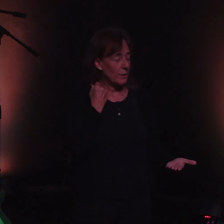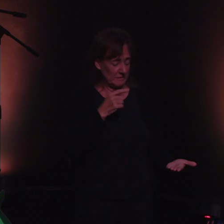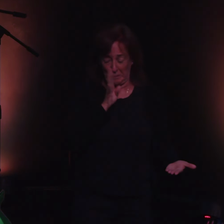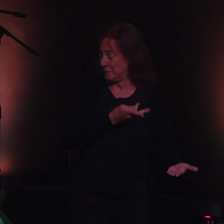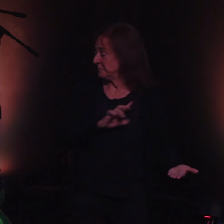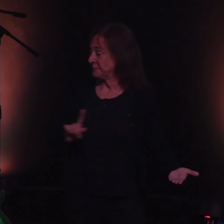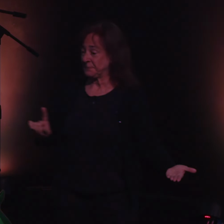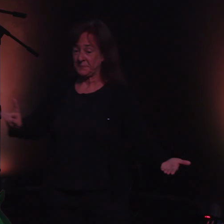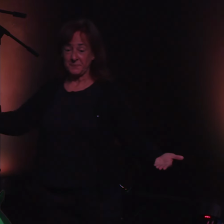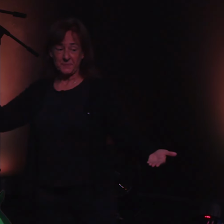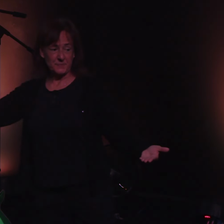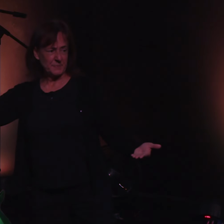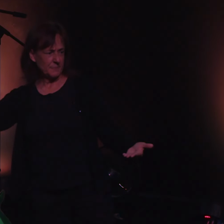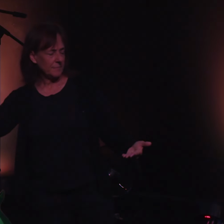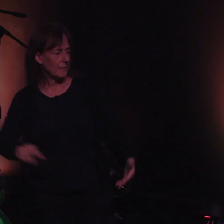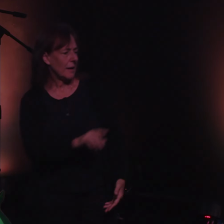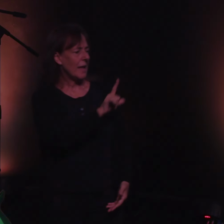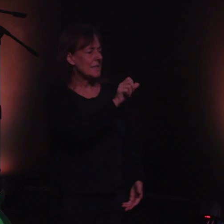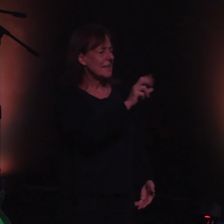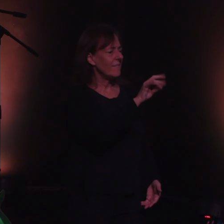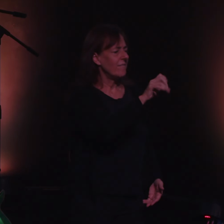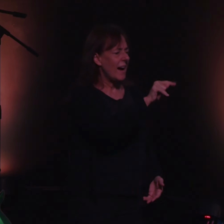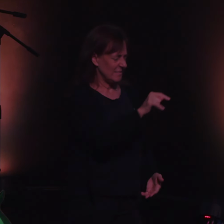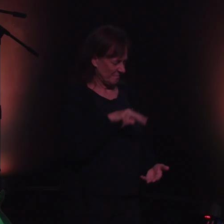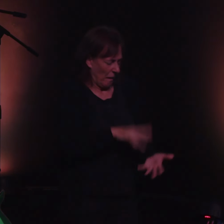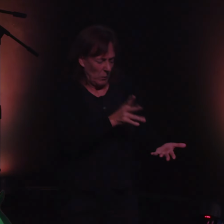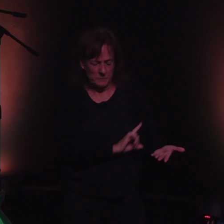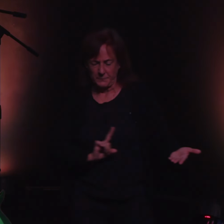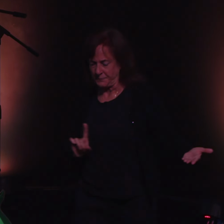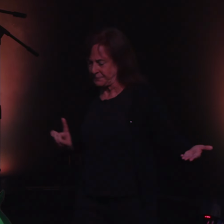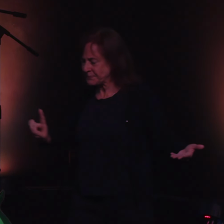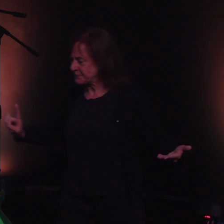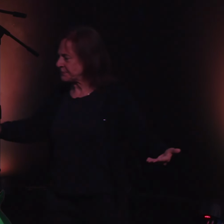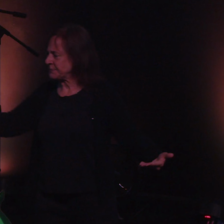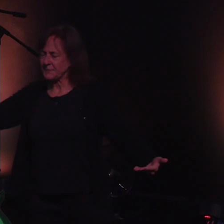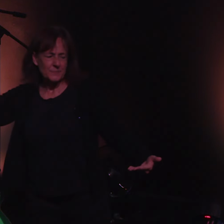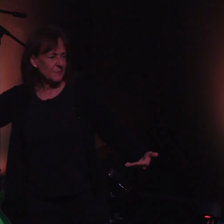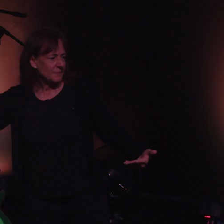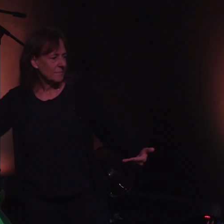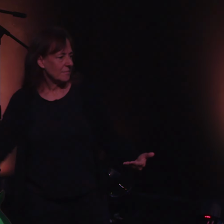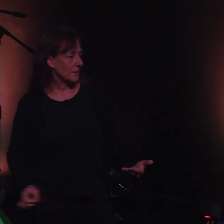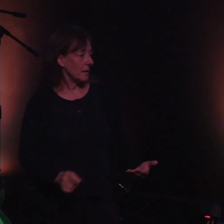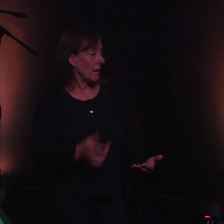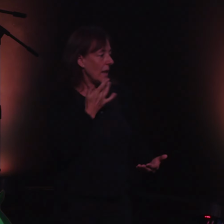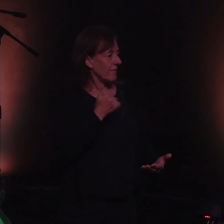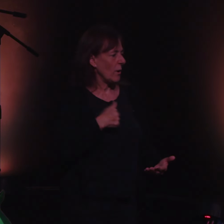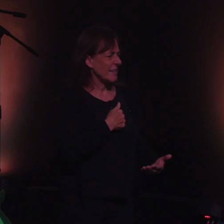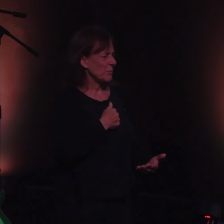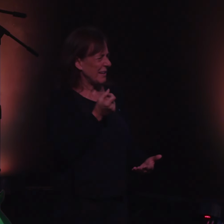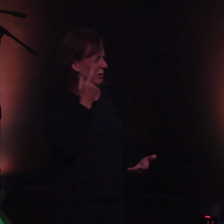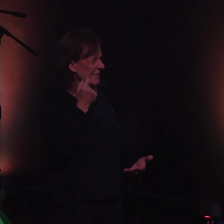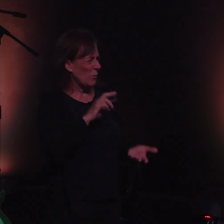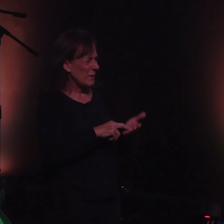side. And a Levite comes by and he walks on the other side. Now again, for us, we don't understand